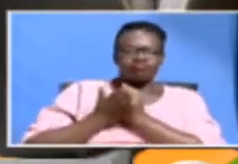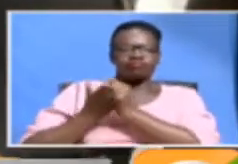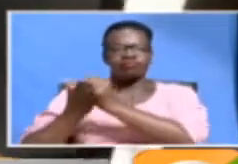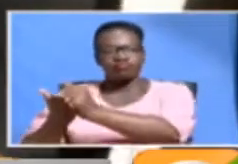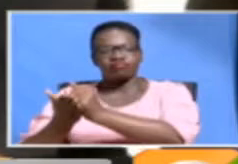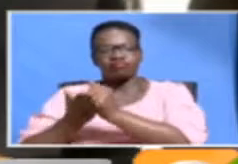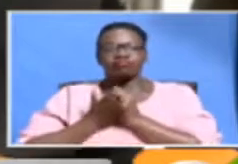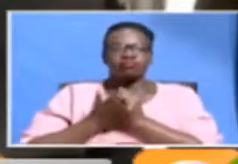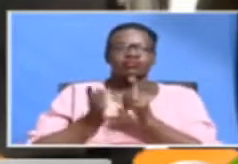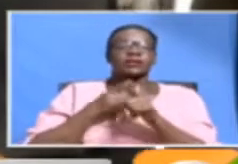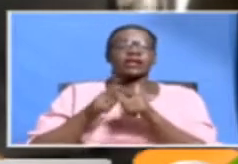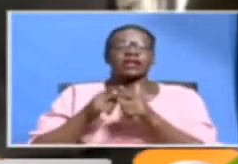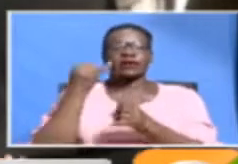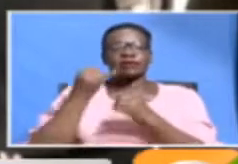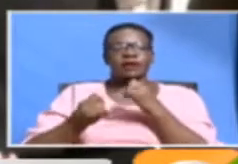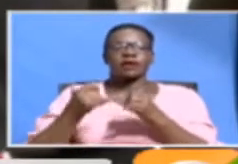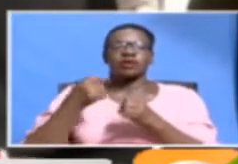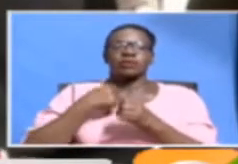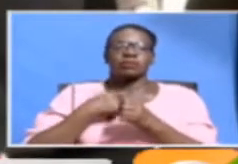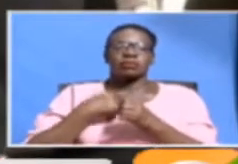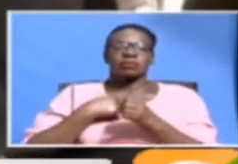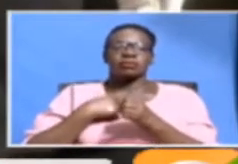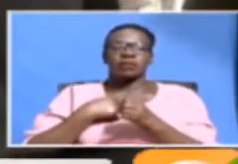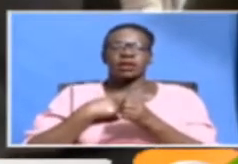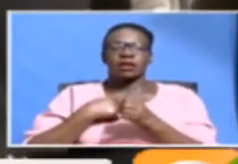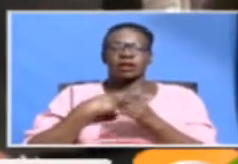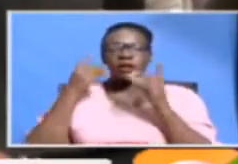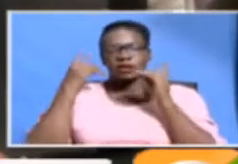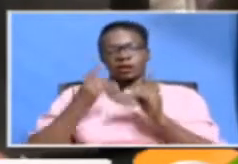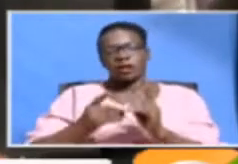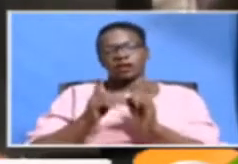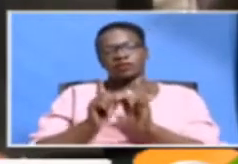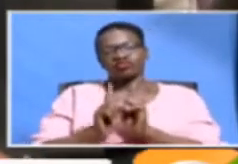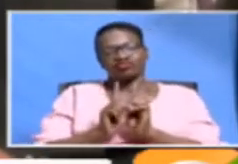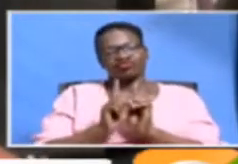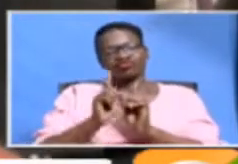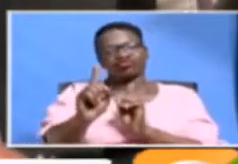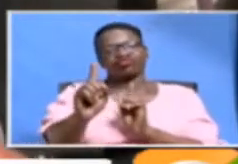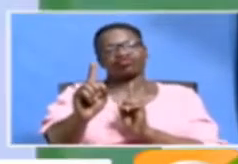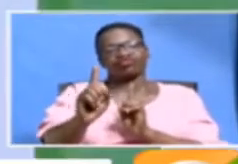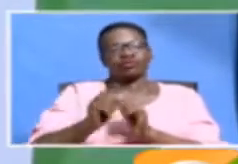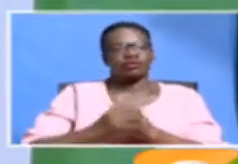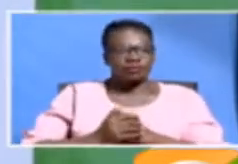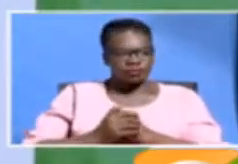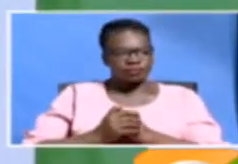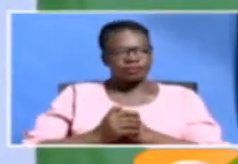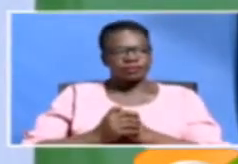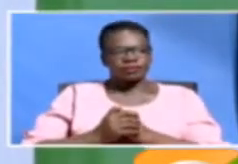tulifika, ndio nikaanza kukimbia mbele.